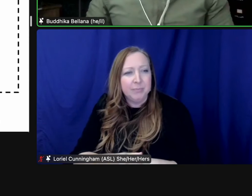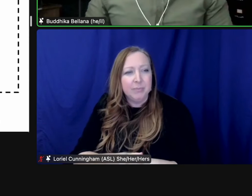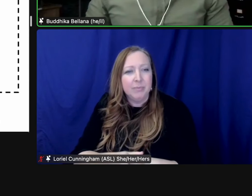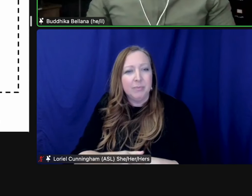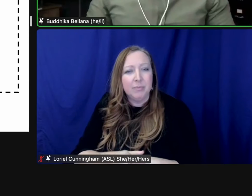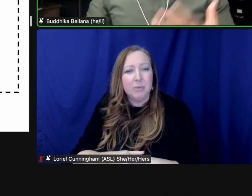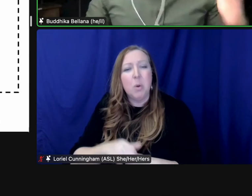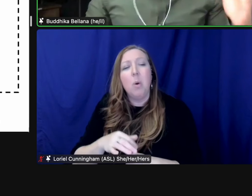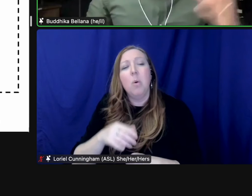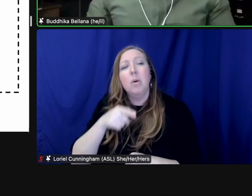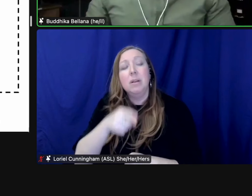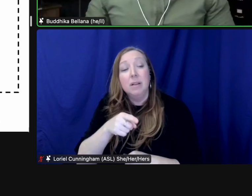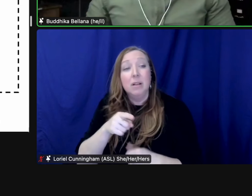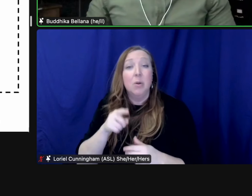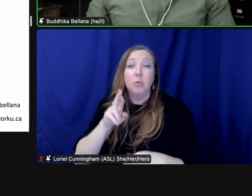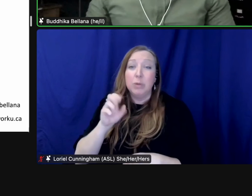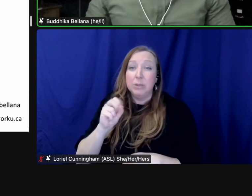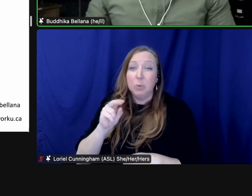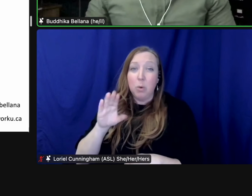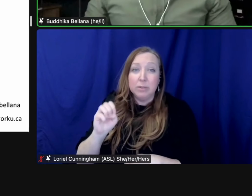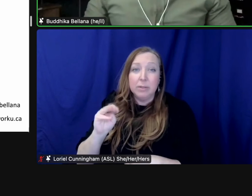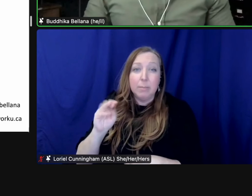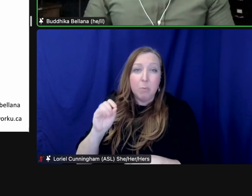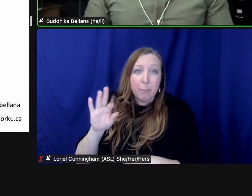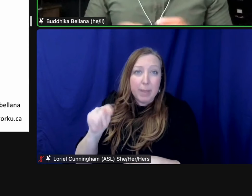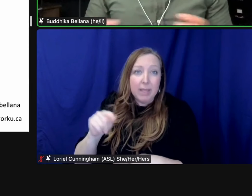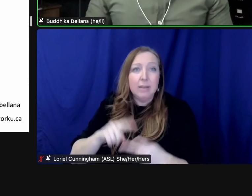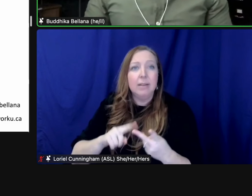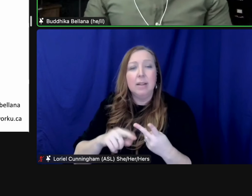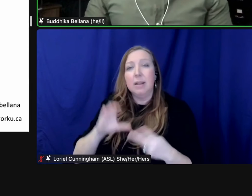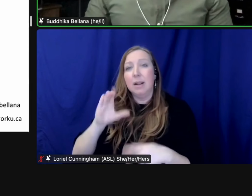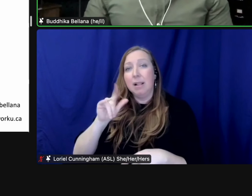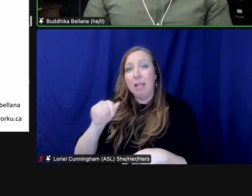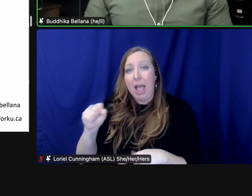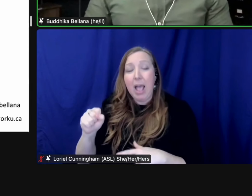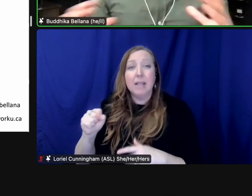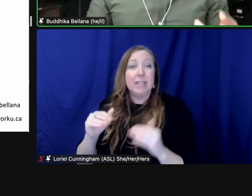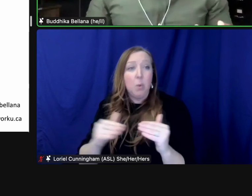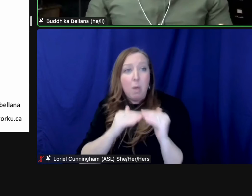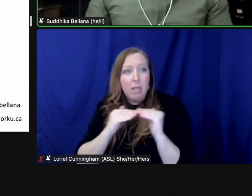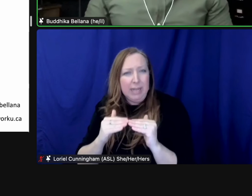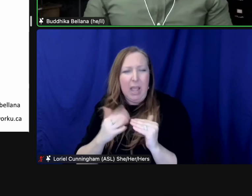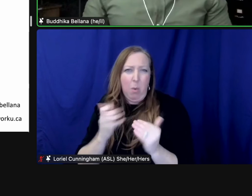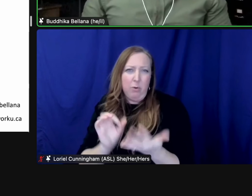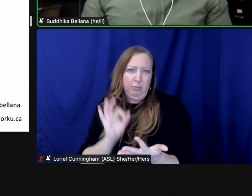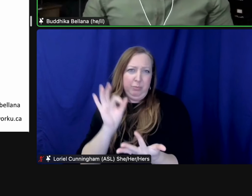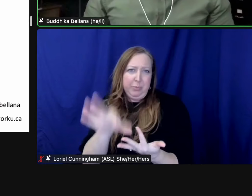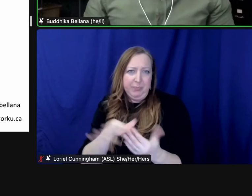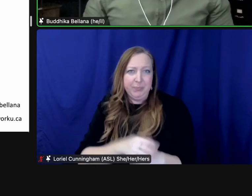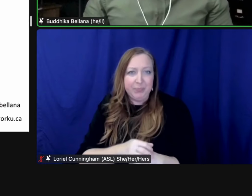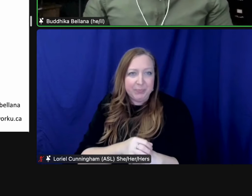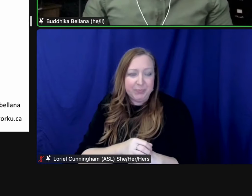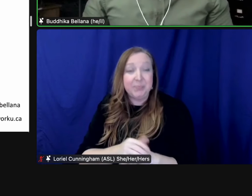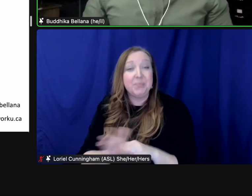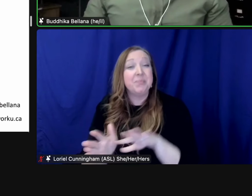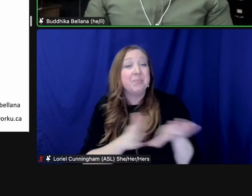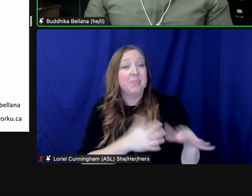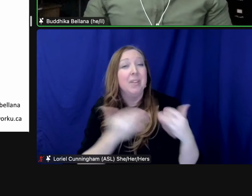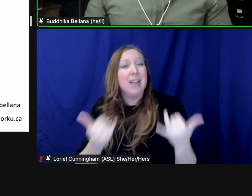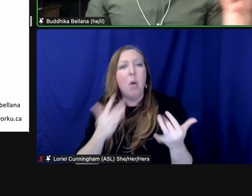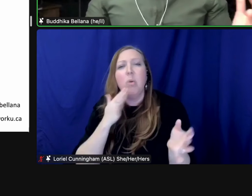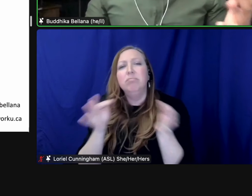of organizations that I just wanted to bring up. Now, with that aside, I'm going to talk to you a little bit